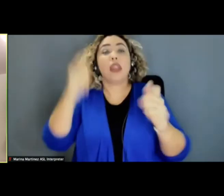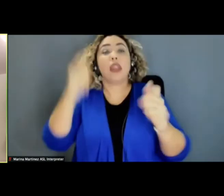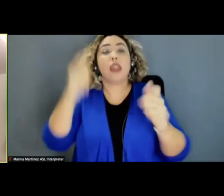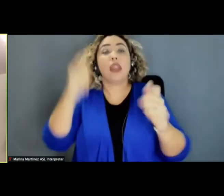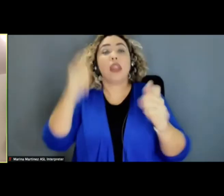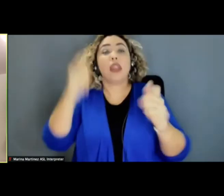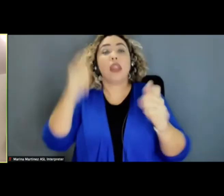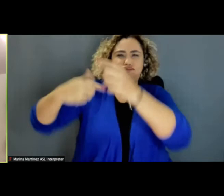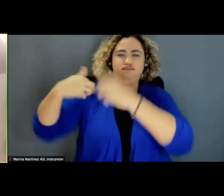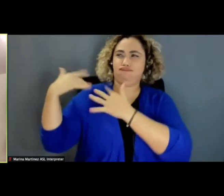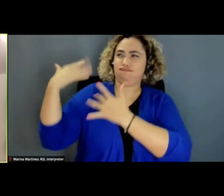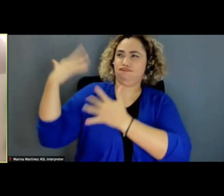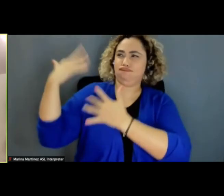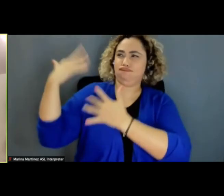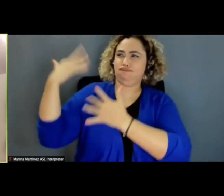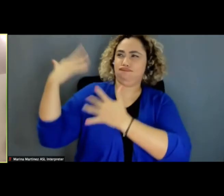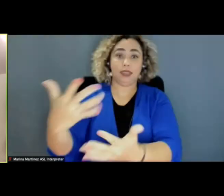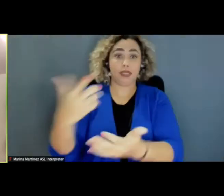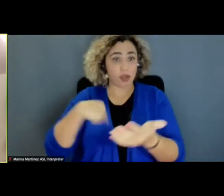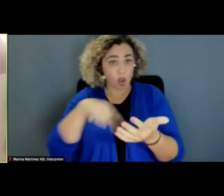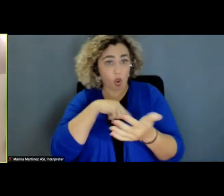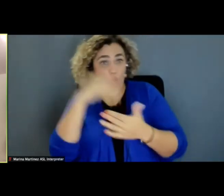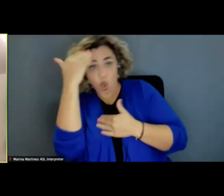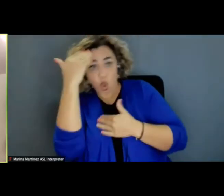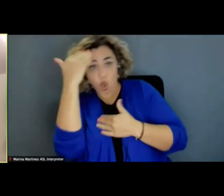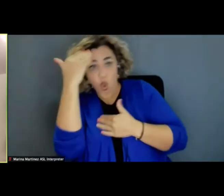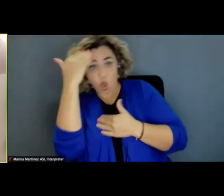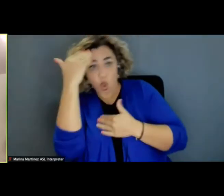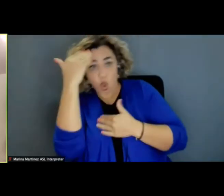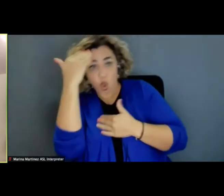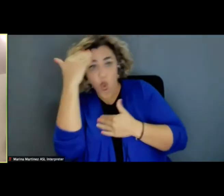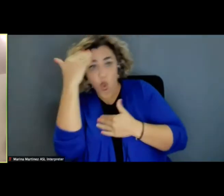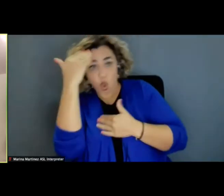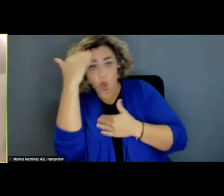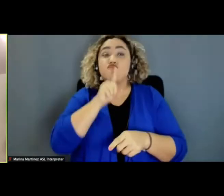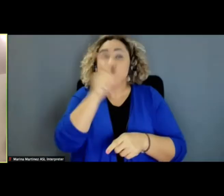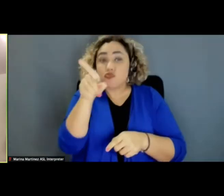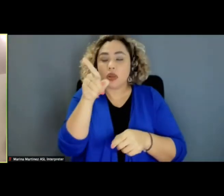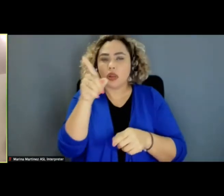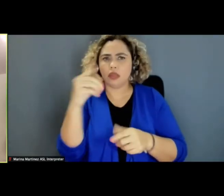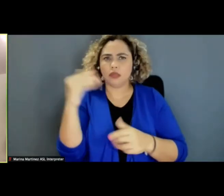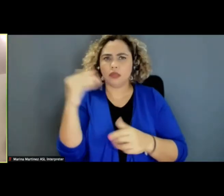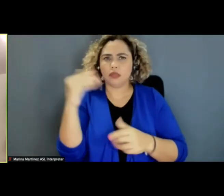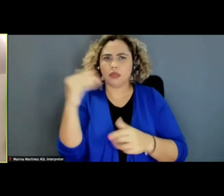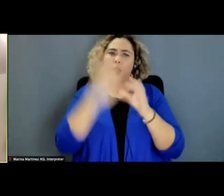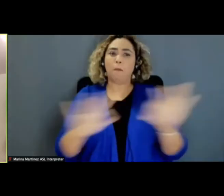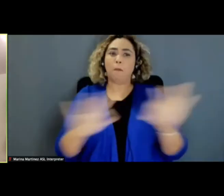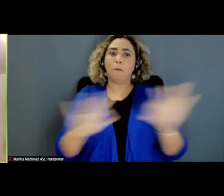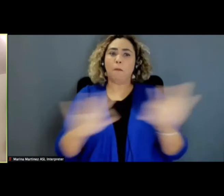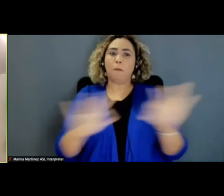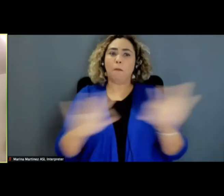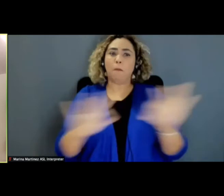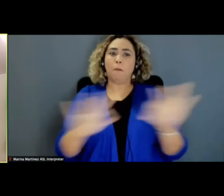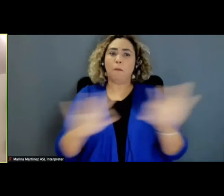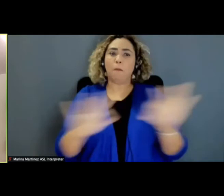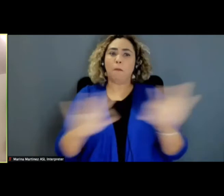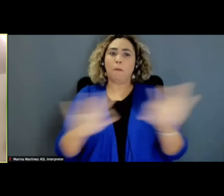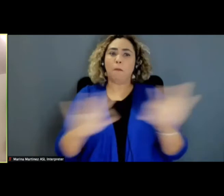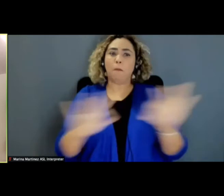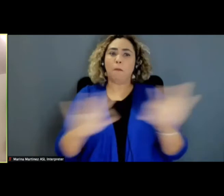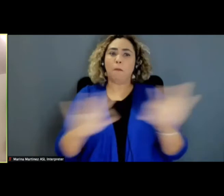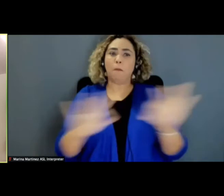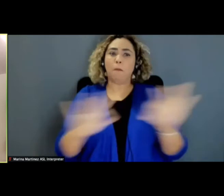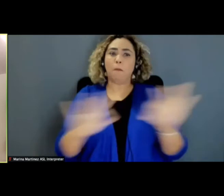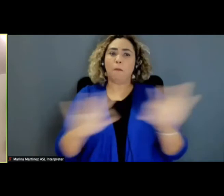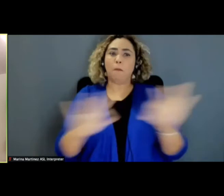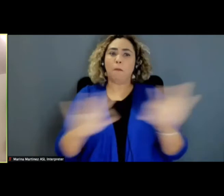generations than can be counted. Truth and acknowledgement are critical to building mutual respect and connection across